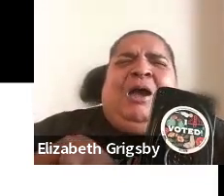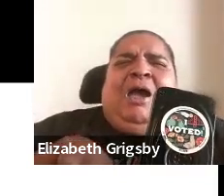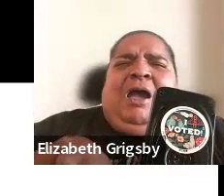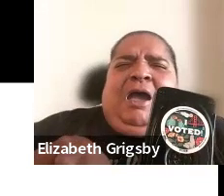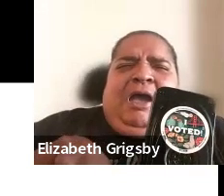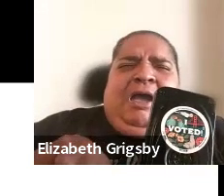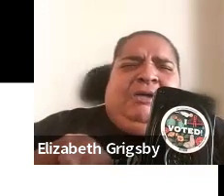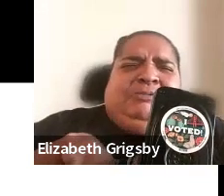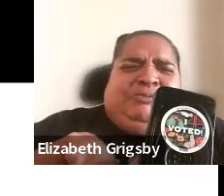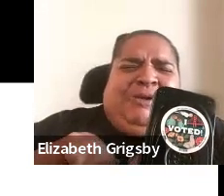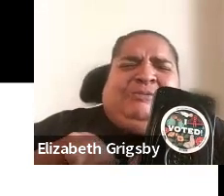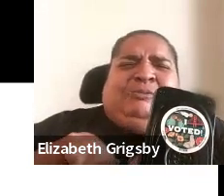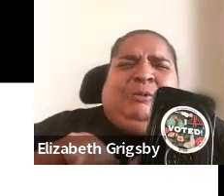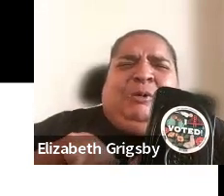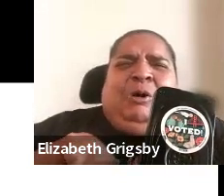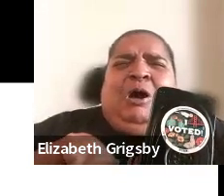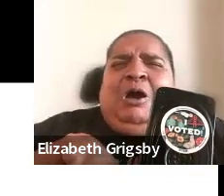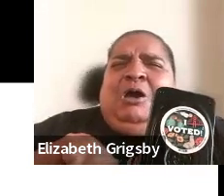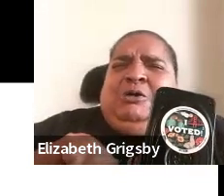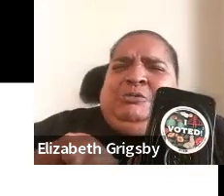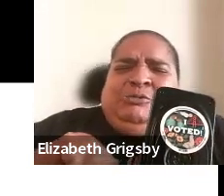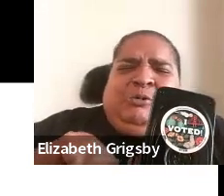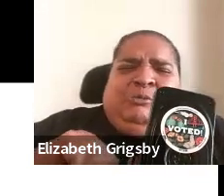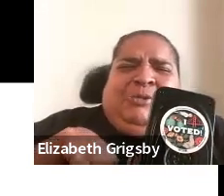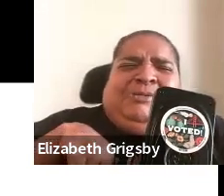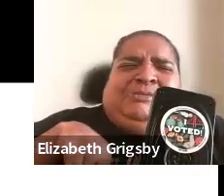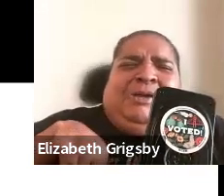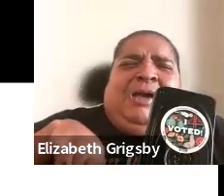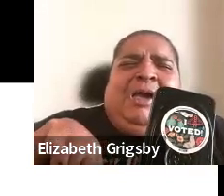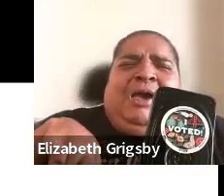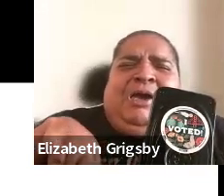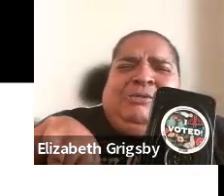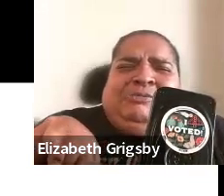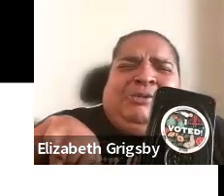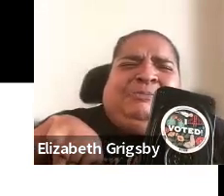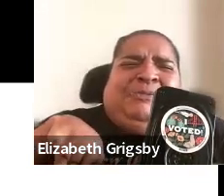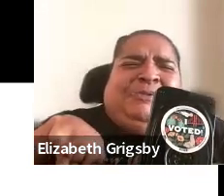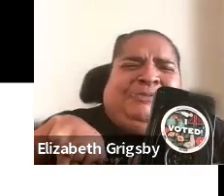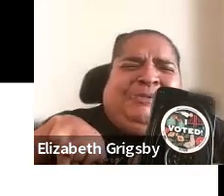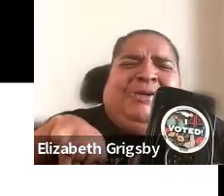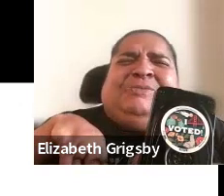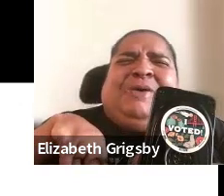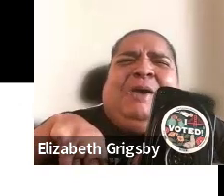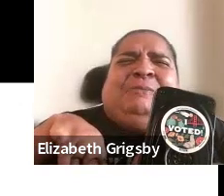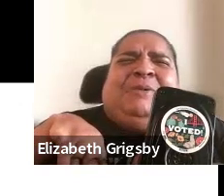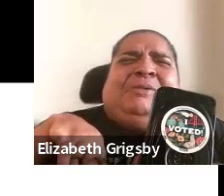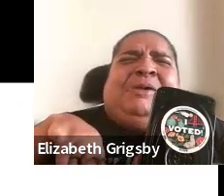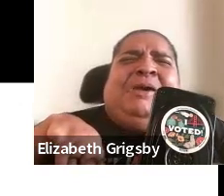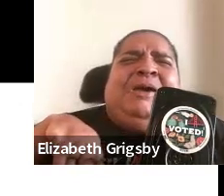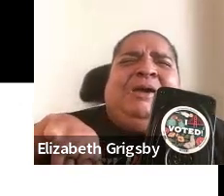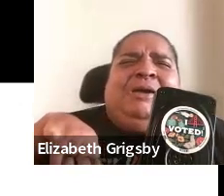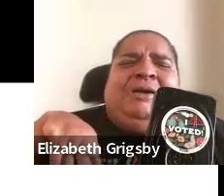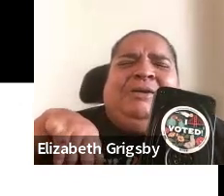asexual. So when something does